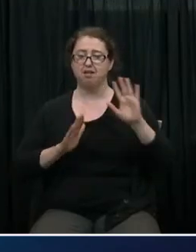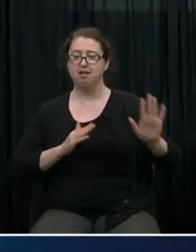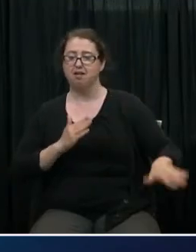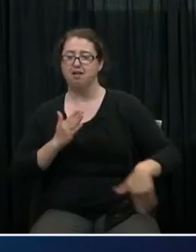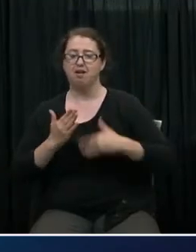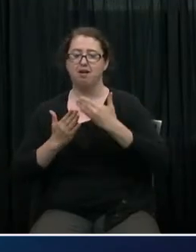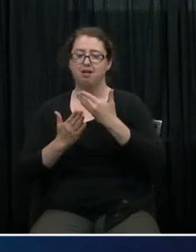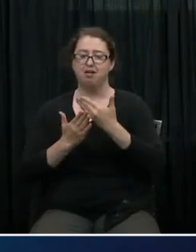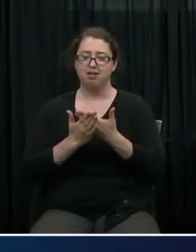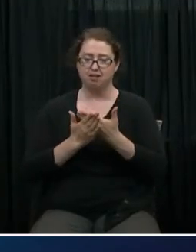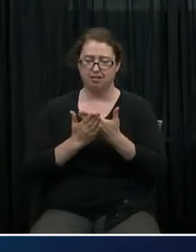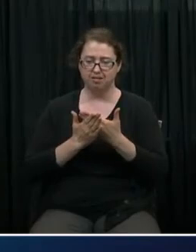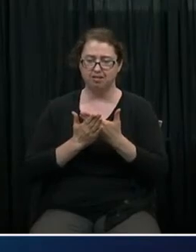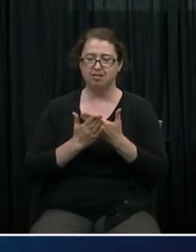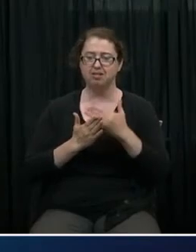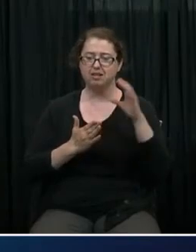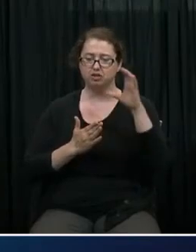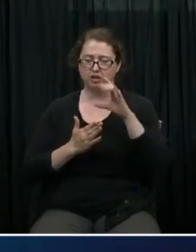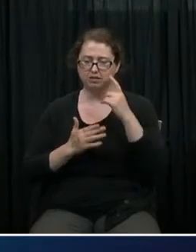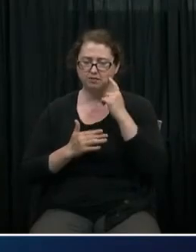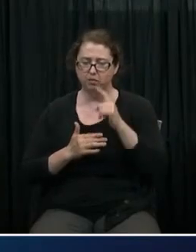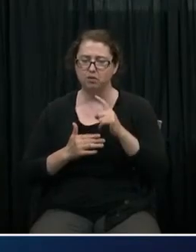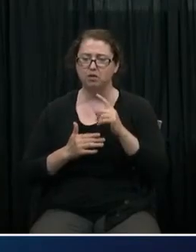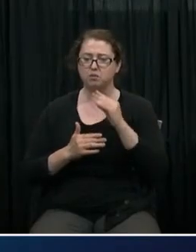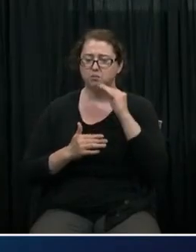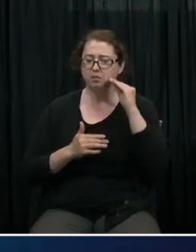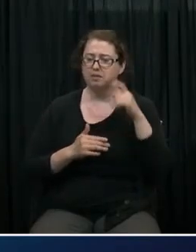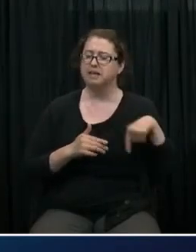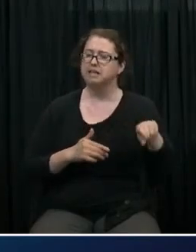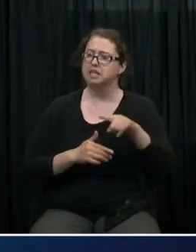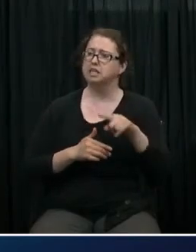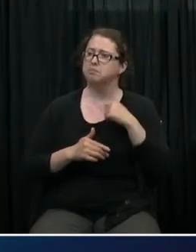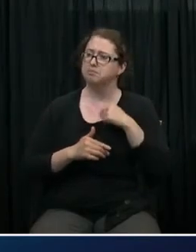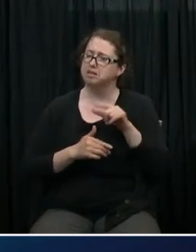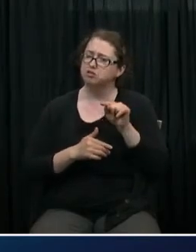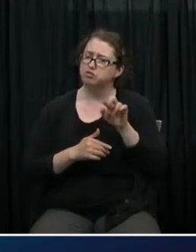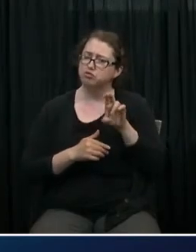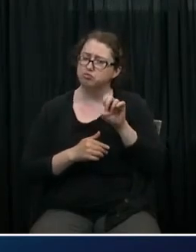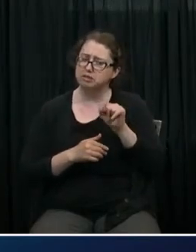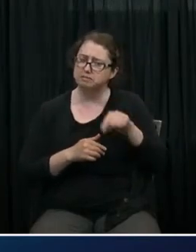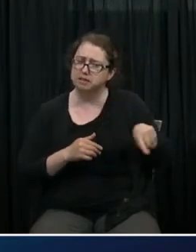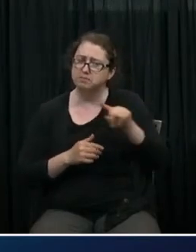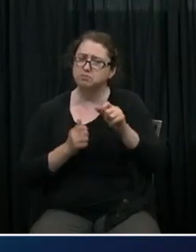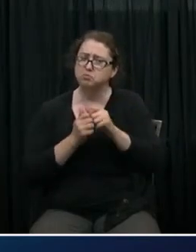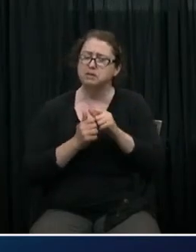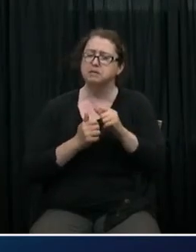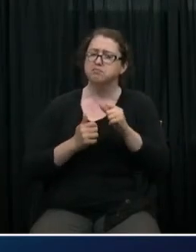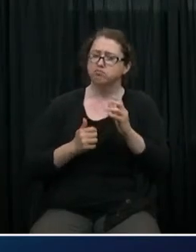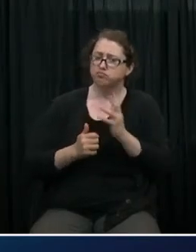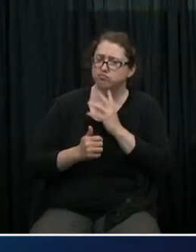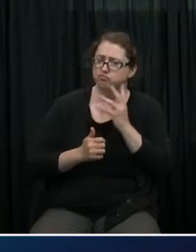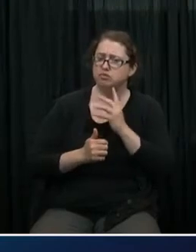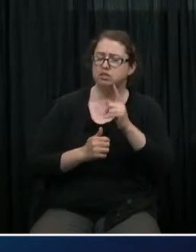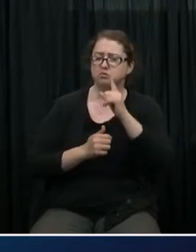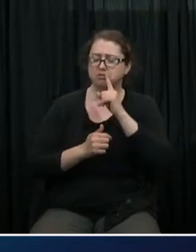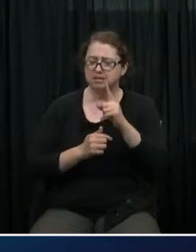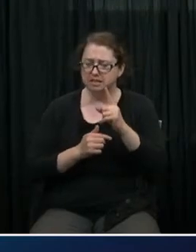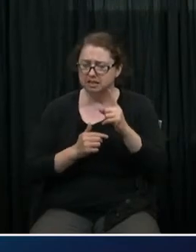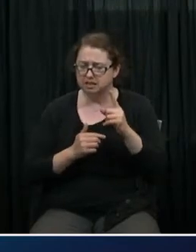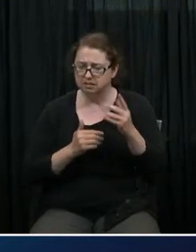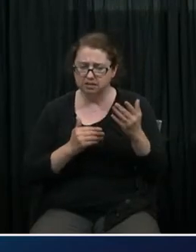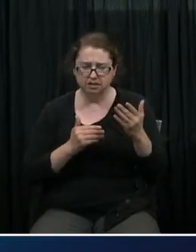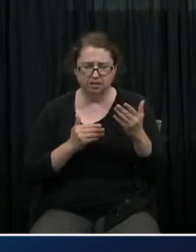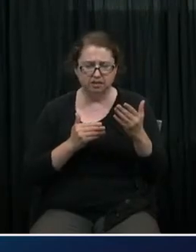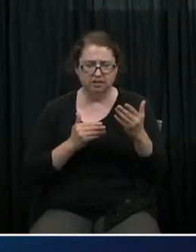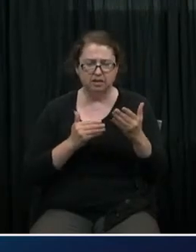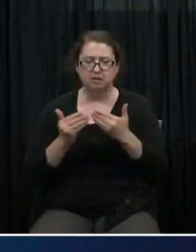of wholeness, and they need to be treated with dignity, regardless of any limitation they